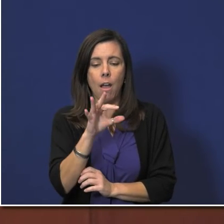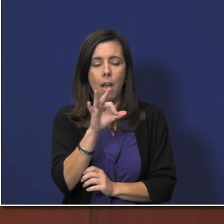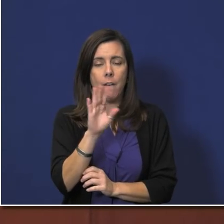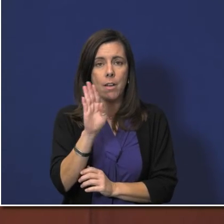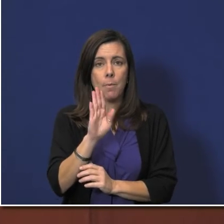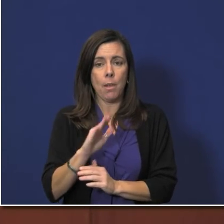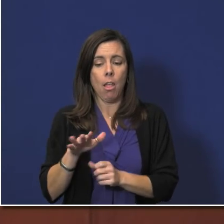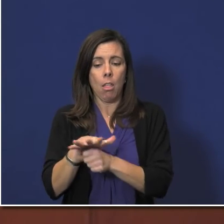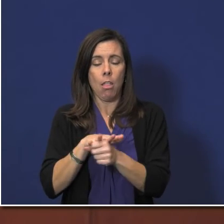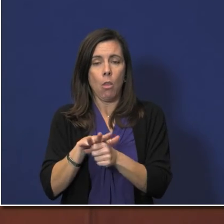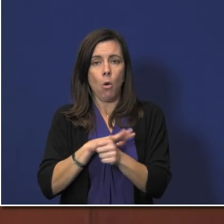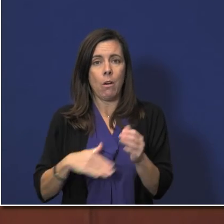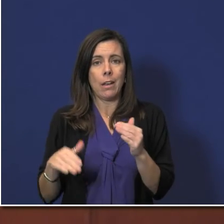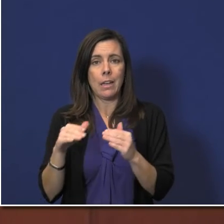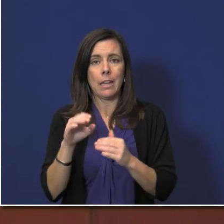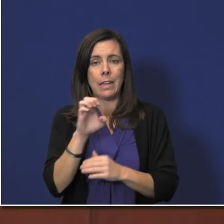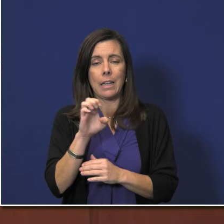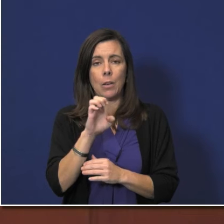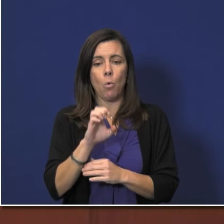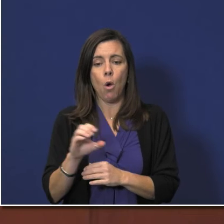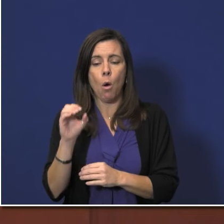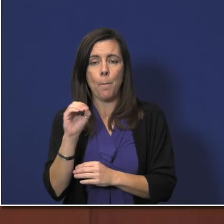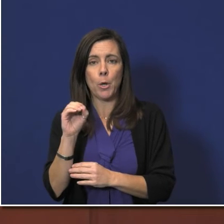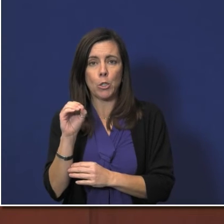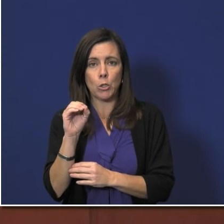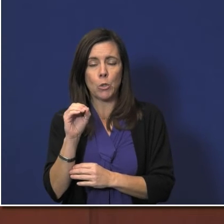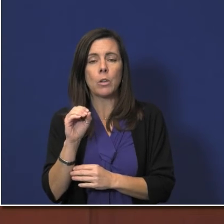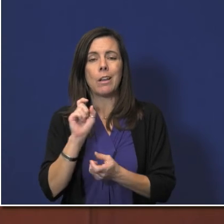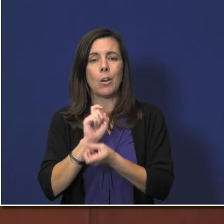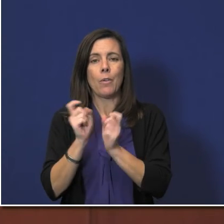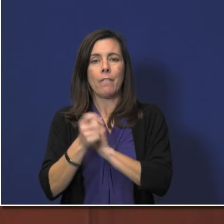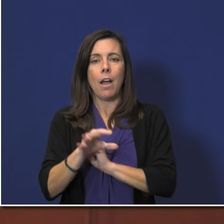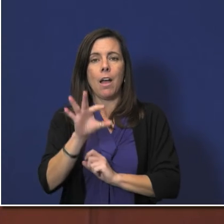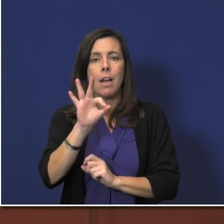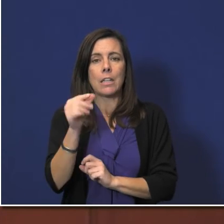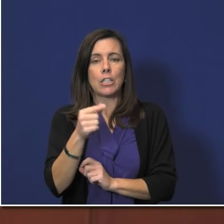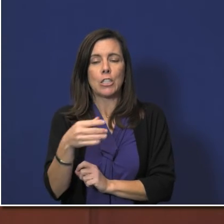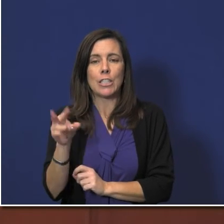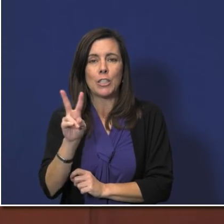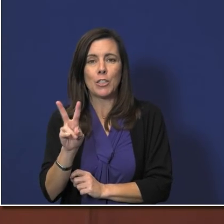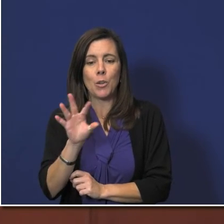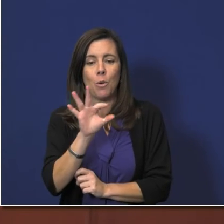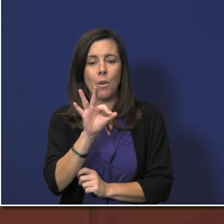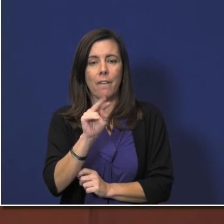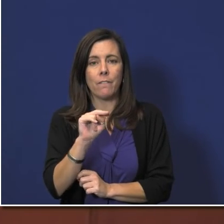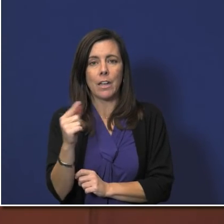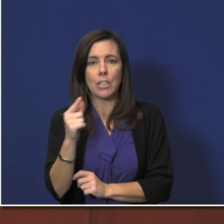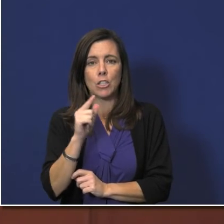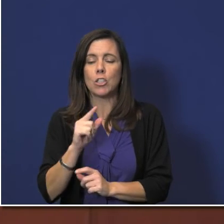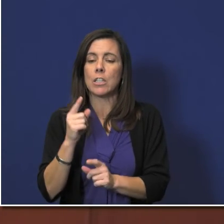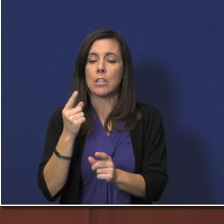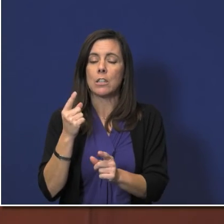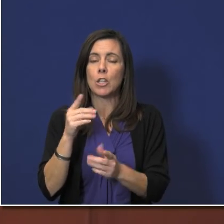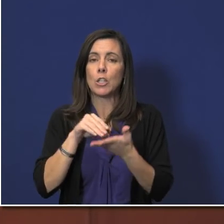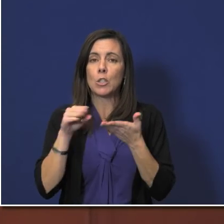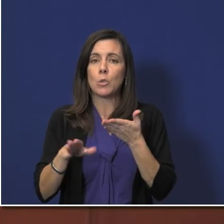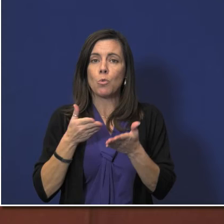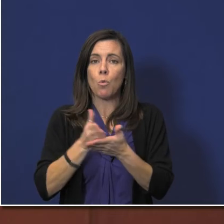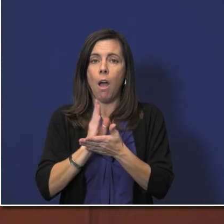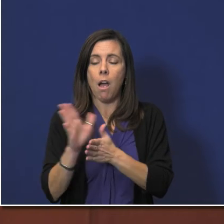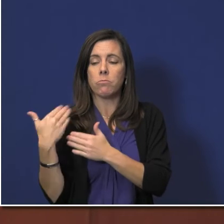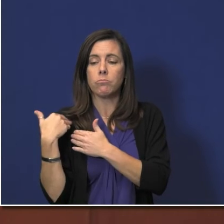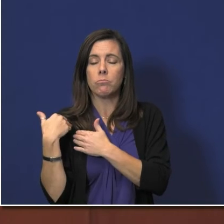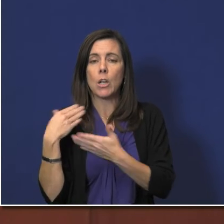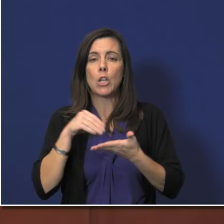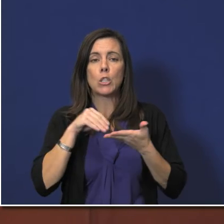equal education opportunity revised. 9G2, FNG local, student rights and responsibilities, student and